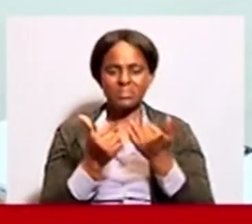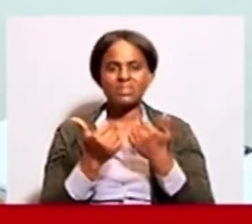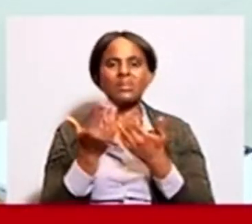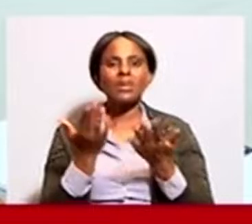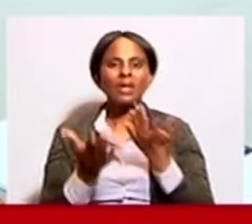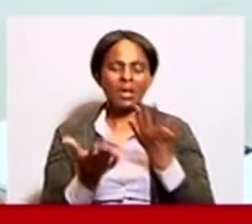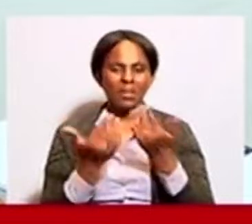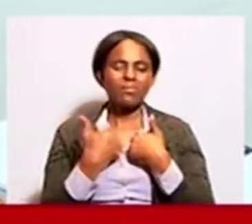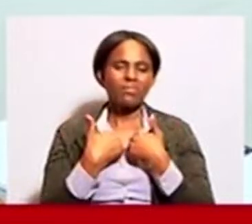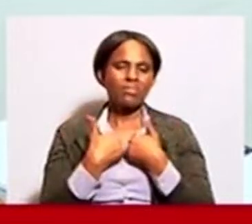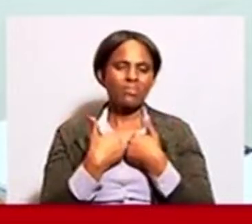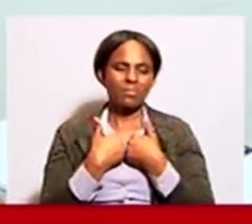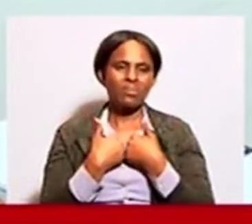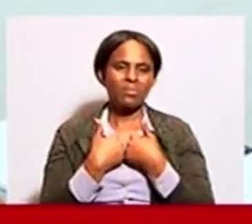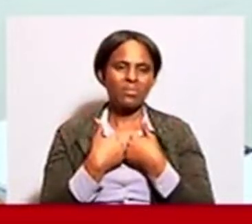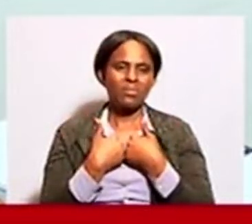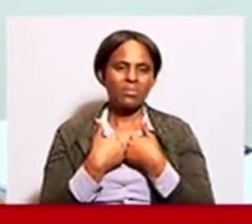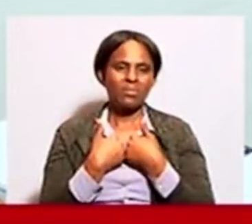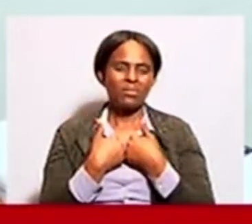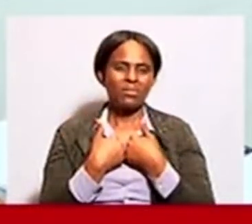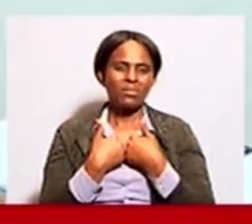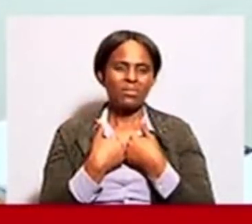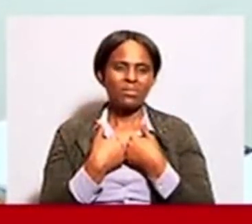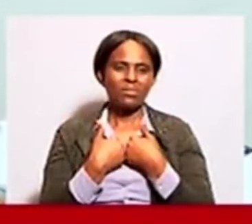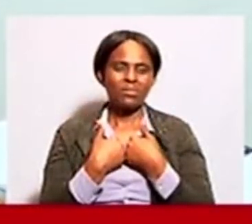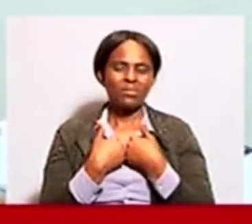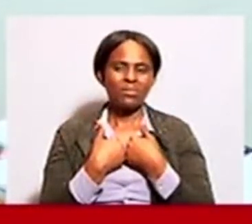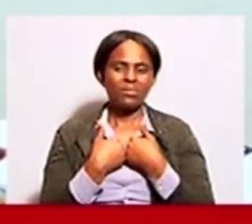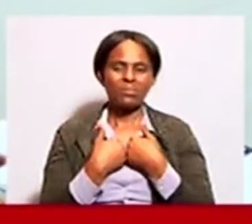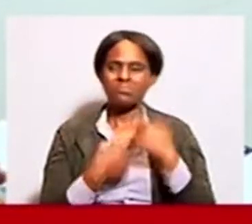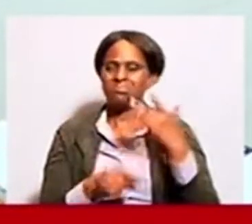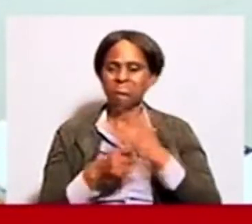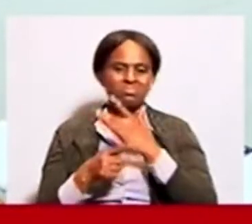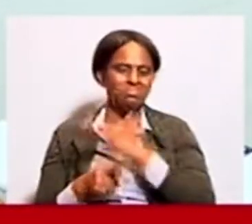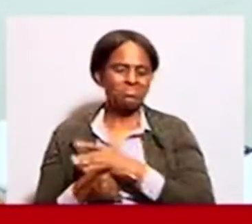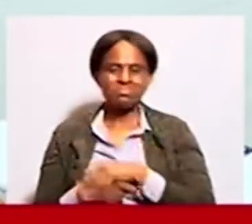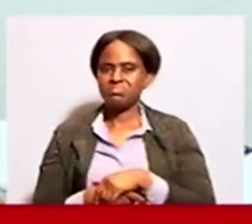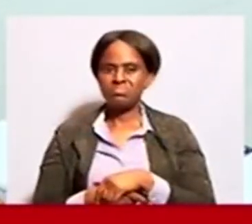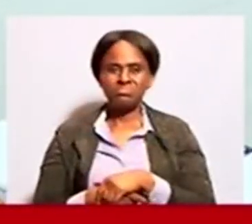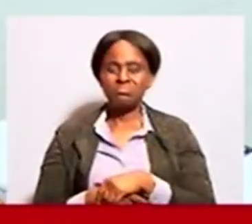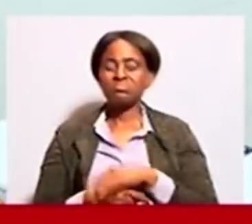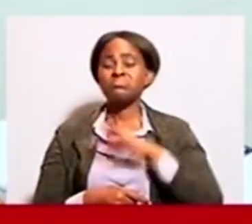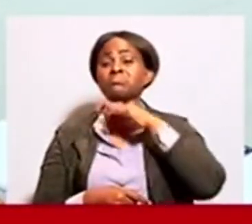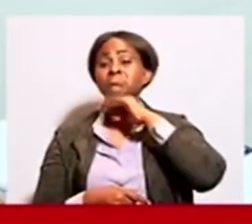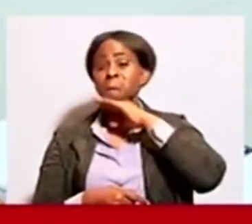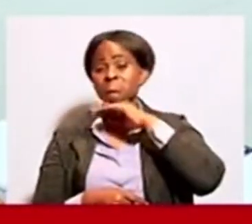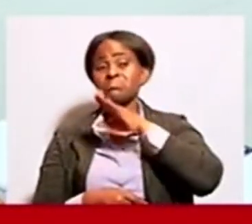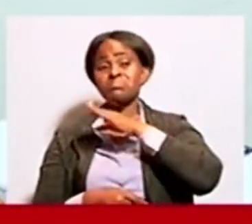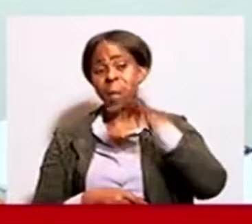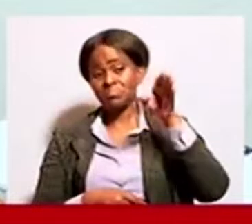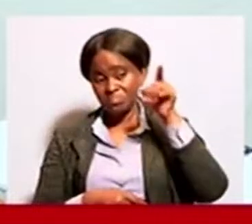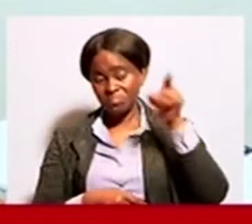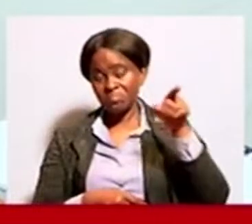maybe because a lot. But all these cities, if you want to find a mess, you go to one of these